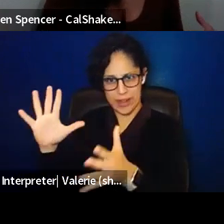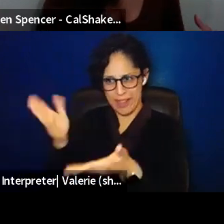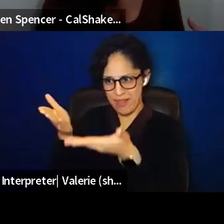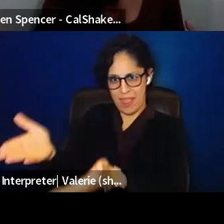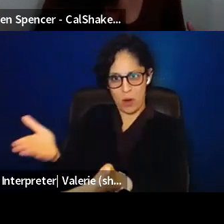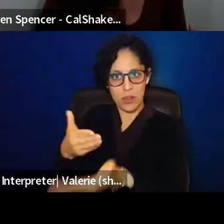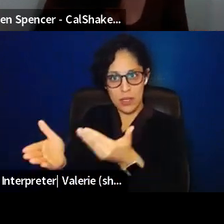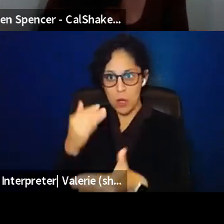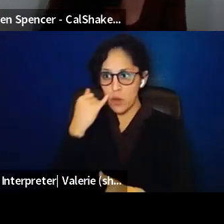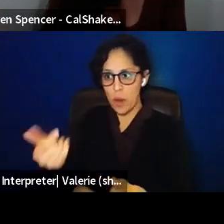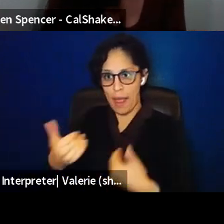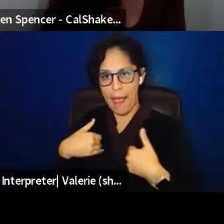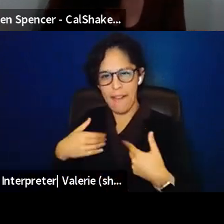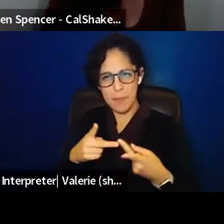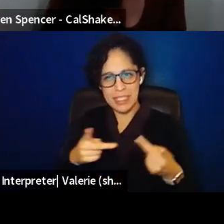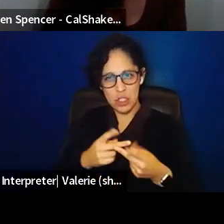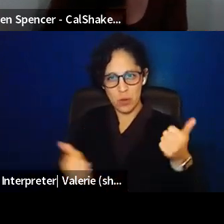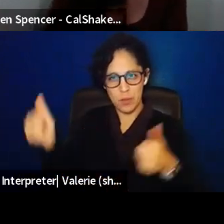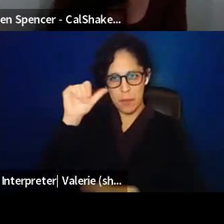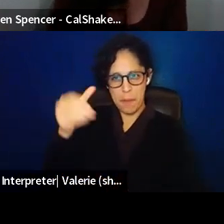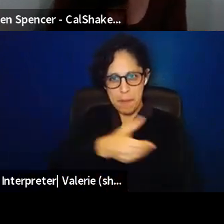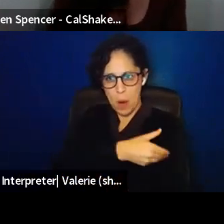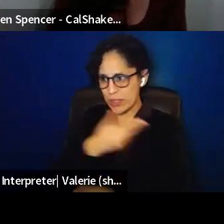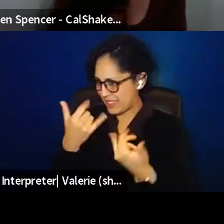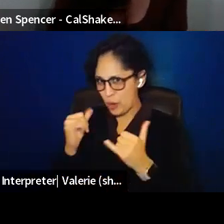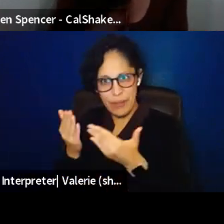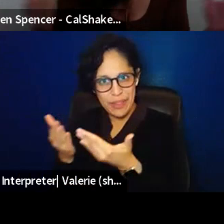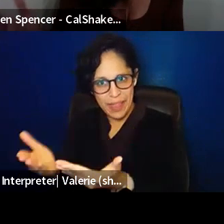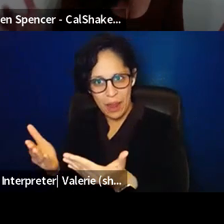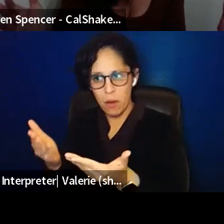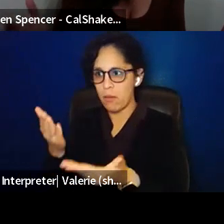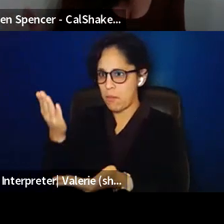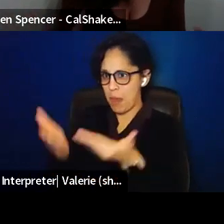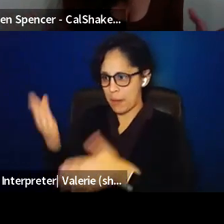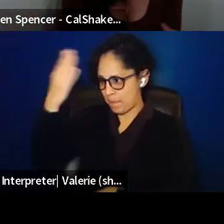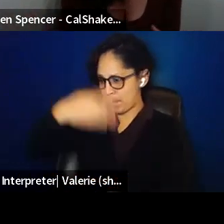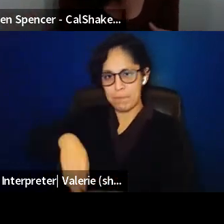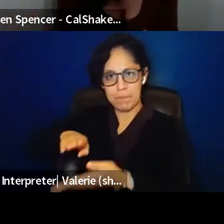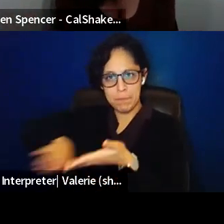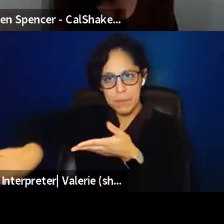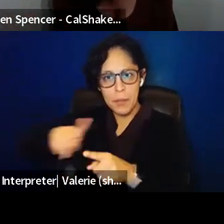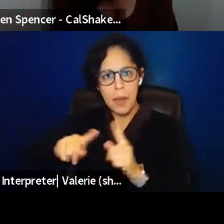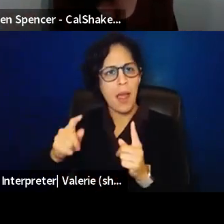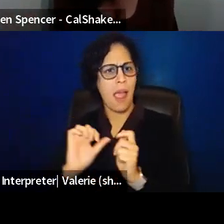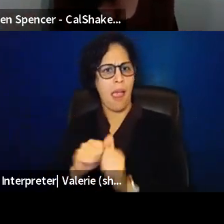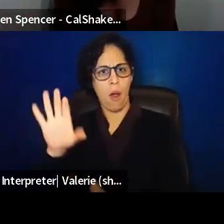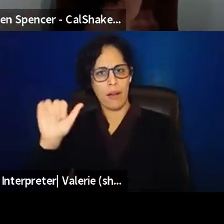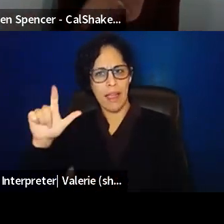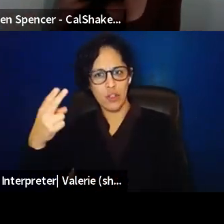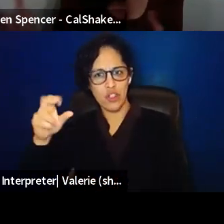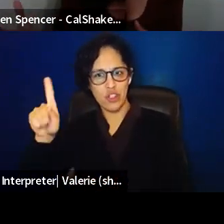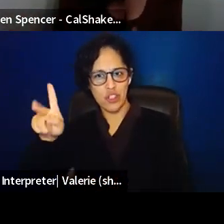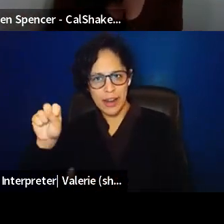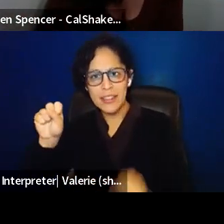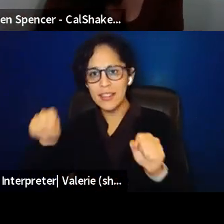have positional power in a traditional sense. So thinking about how this can expand, CalShakes, I know, is looking to add more artists in